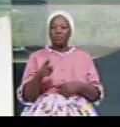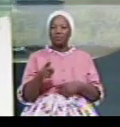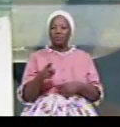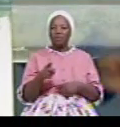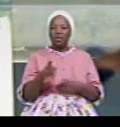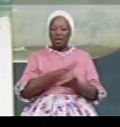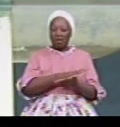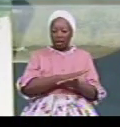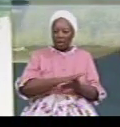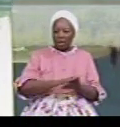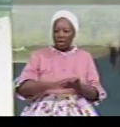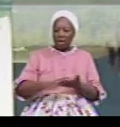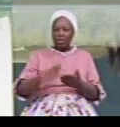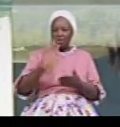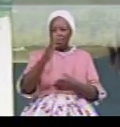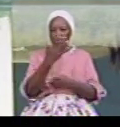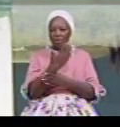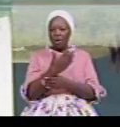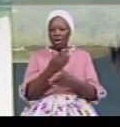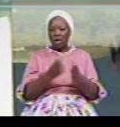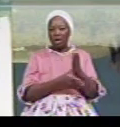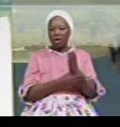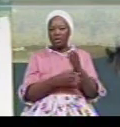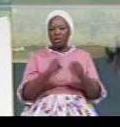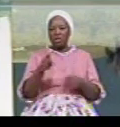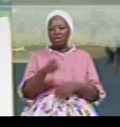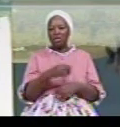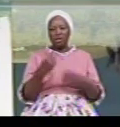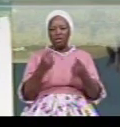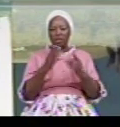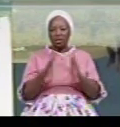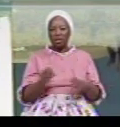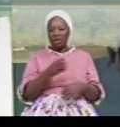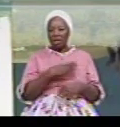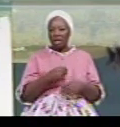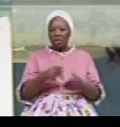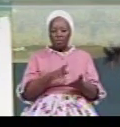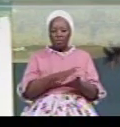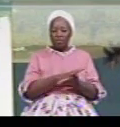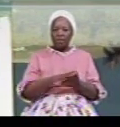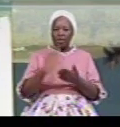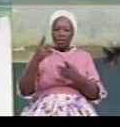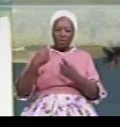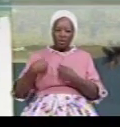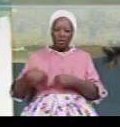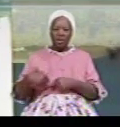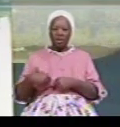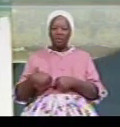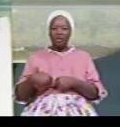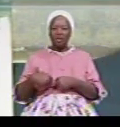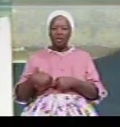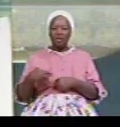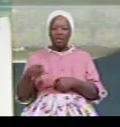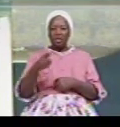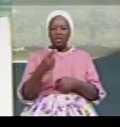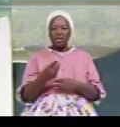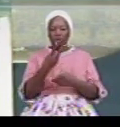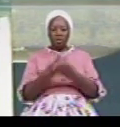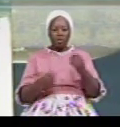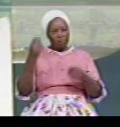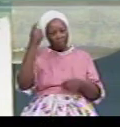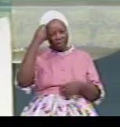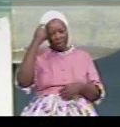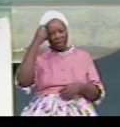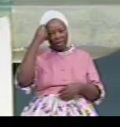Cleanse your hands, ye sinners, and purify your hearts, ye double-minded. Verse